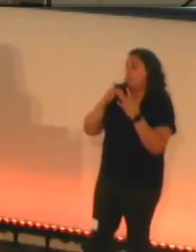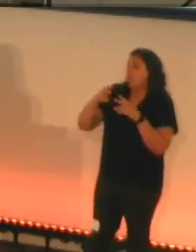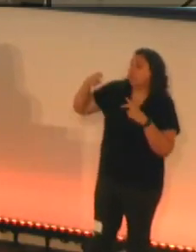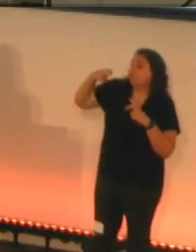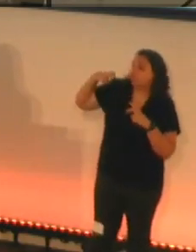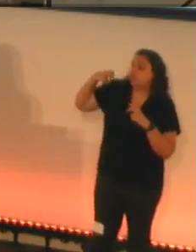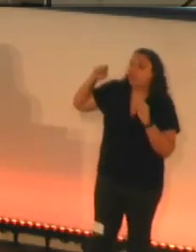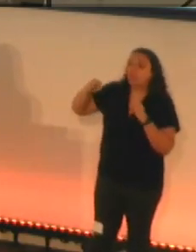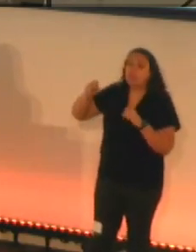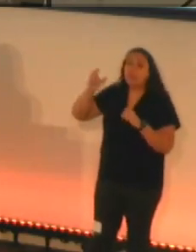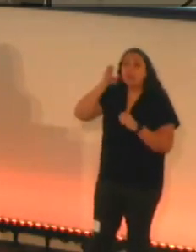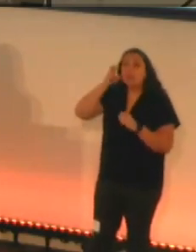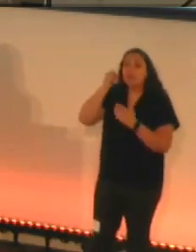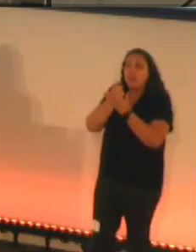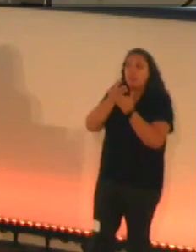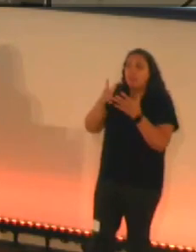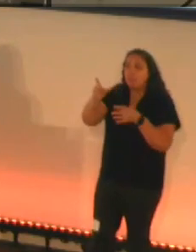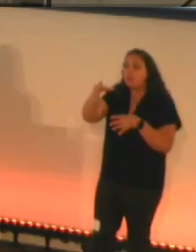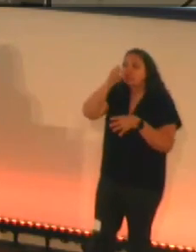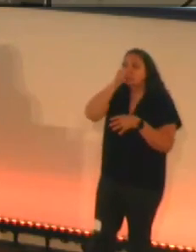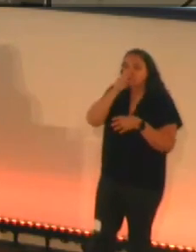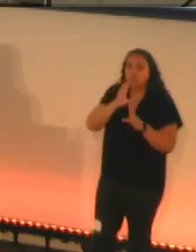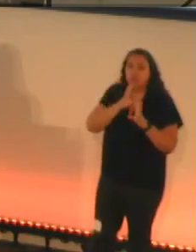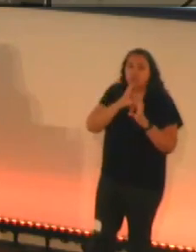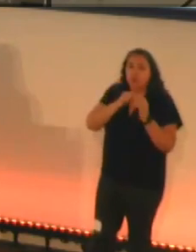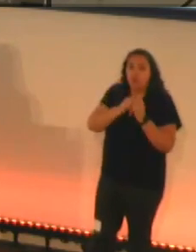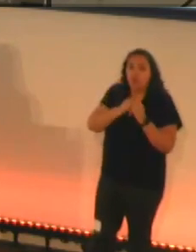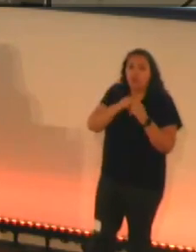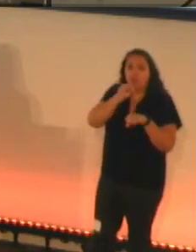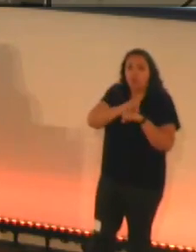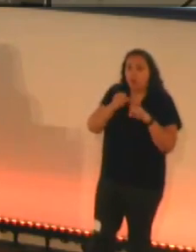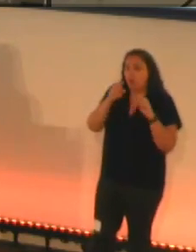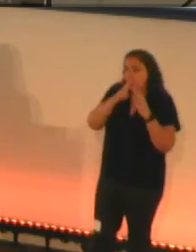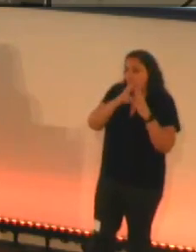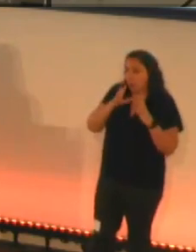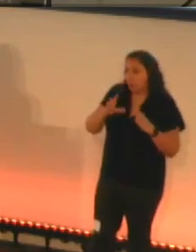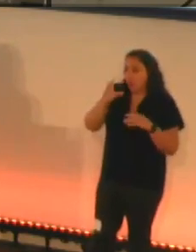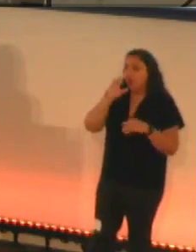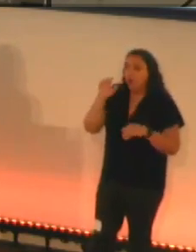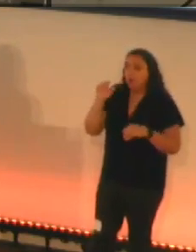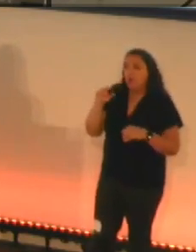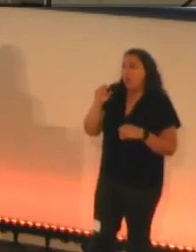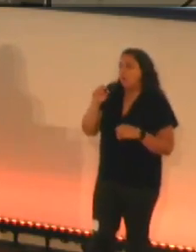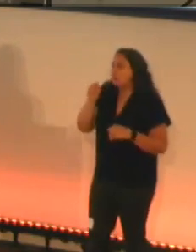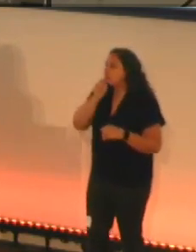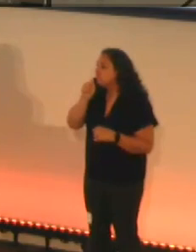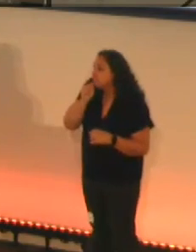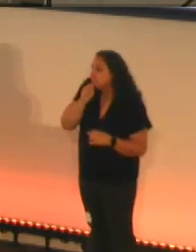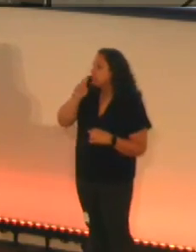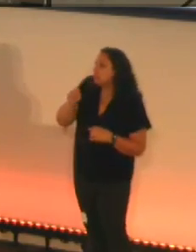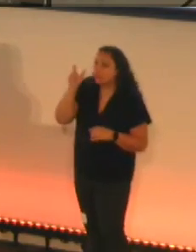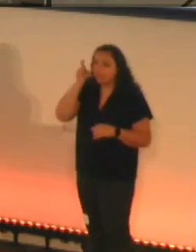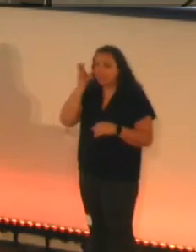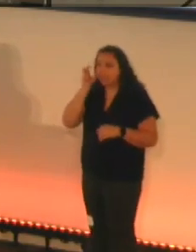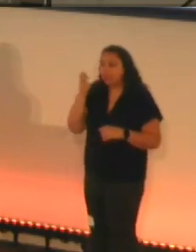everything that you might be saying in confidence to a work partner or work colleague, or hearing about your work or something confidential that they shouldn't actually be